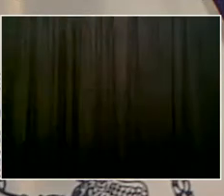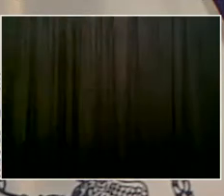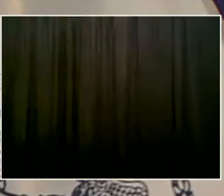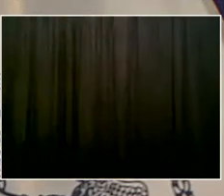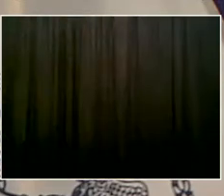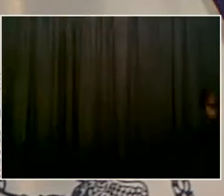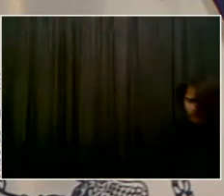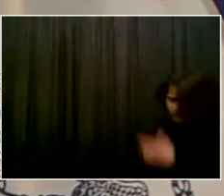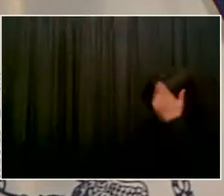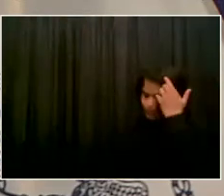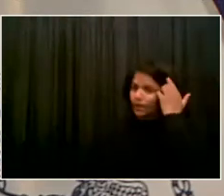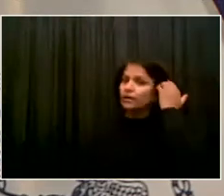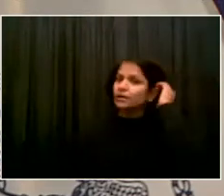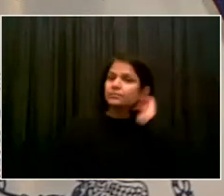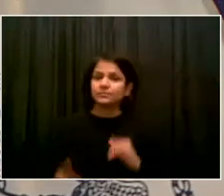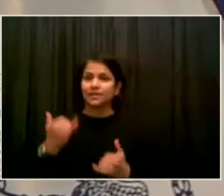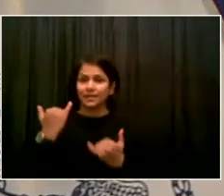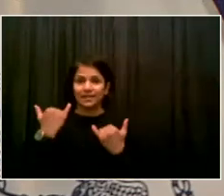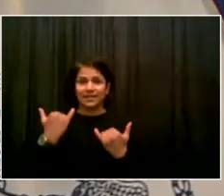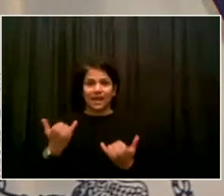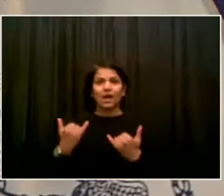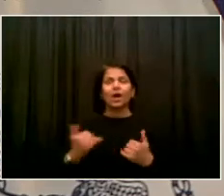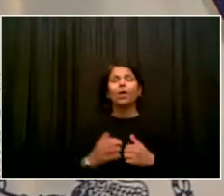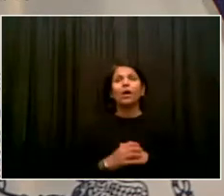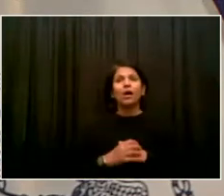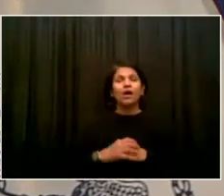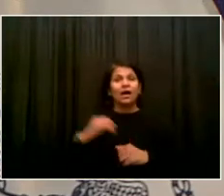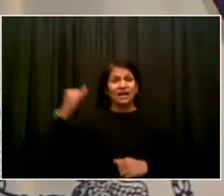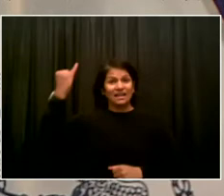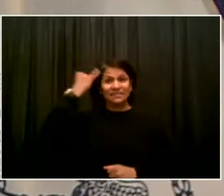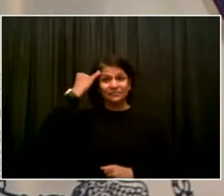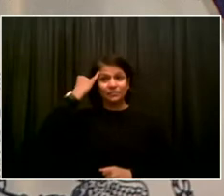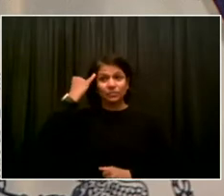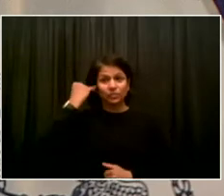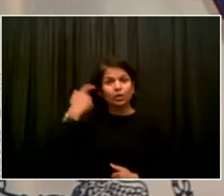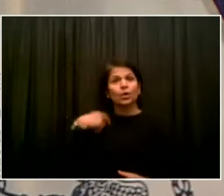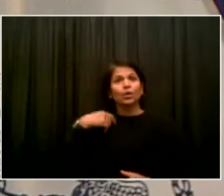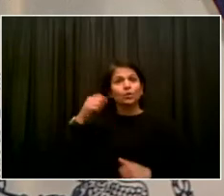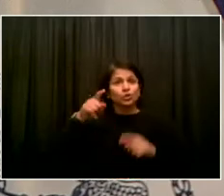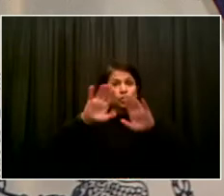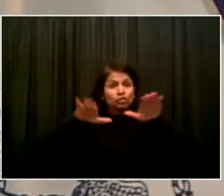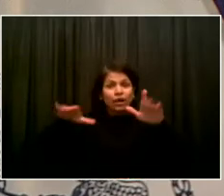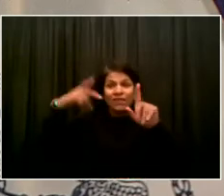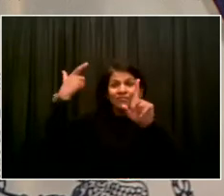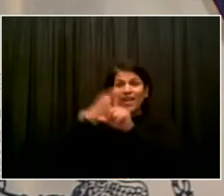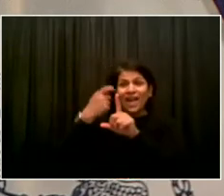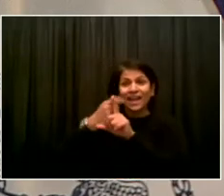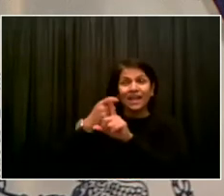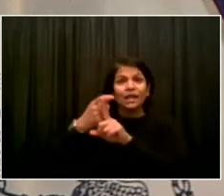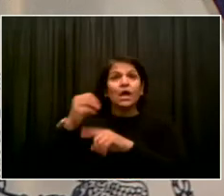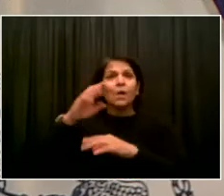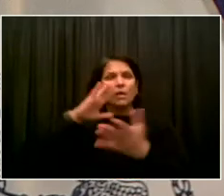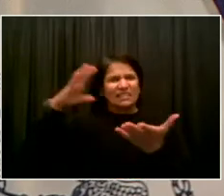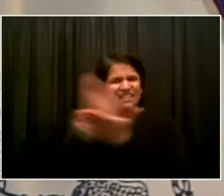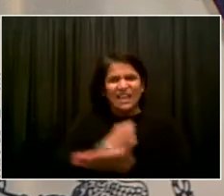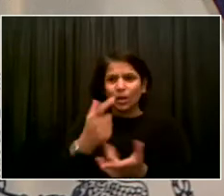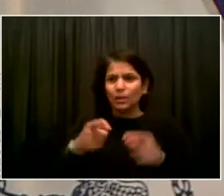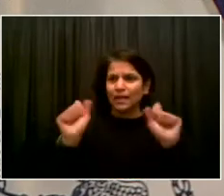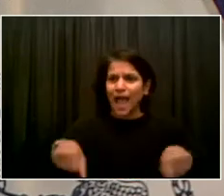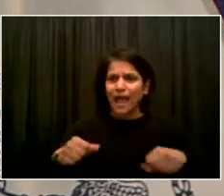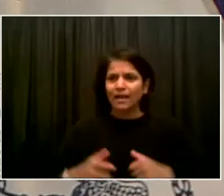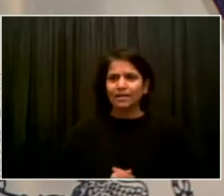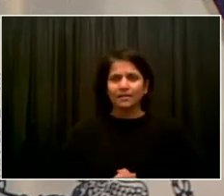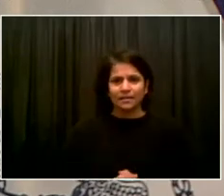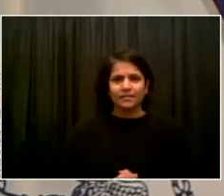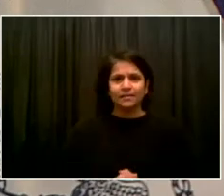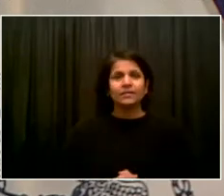test. Parents, we need you. That's the part you can do. But what we're going to do also, and this is an